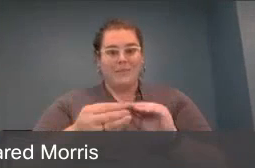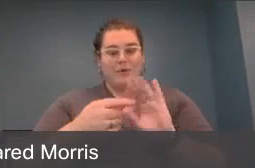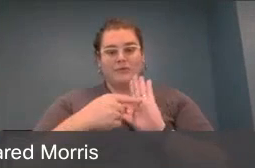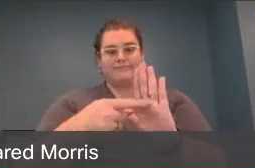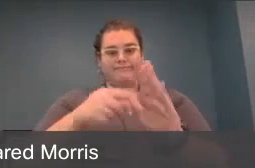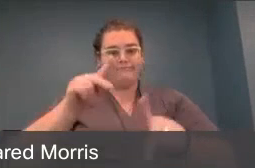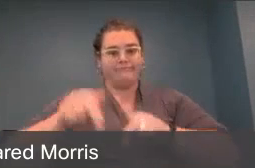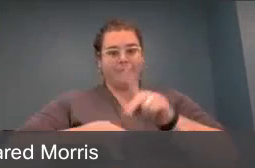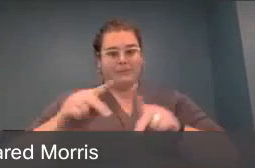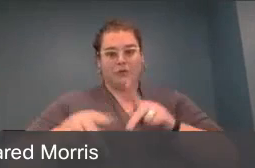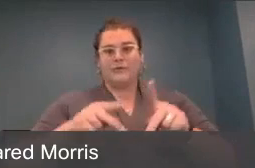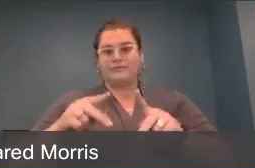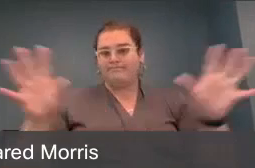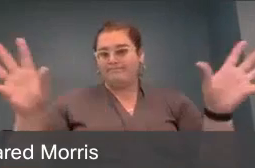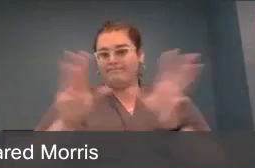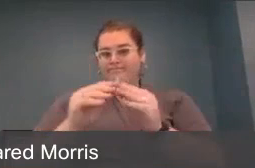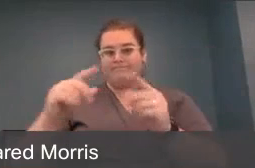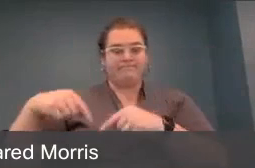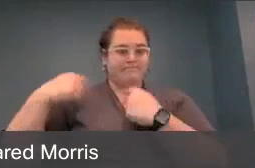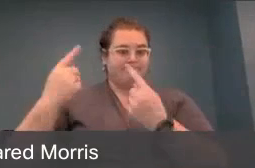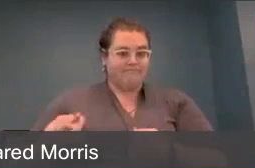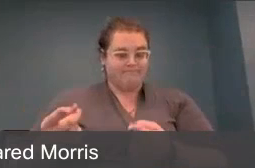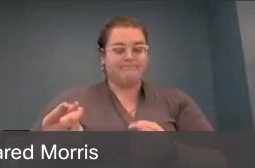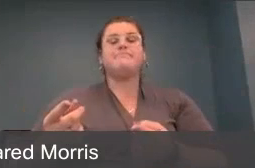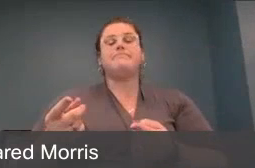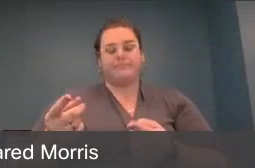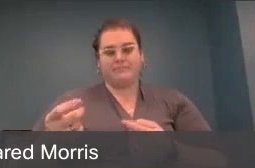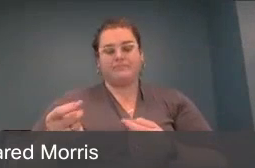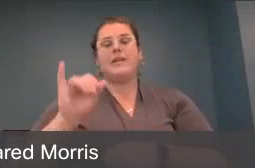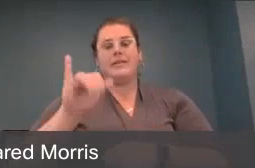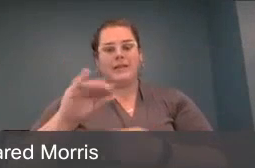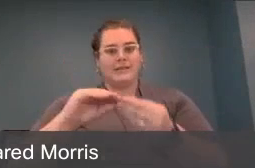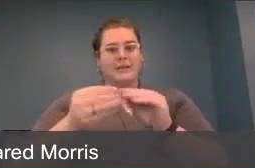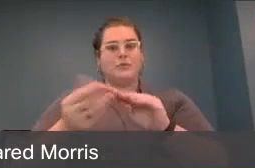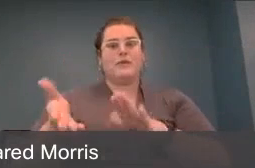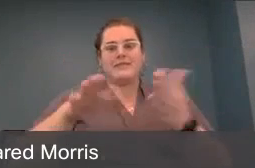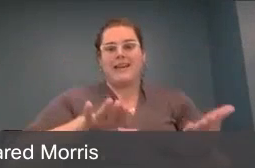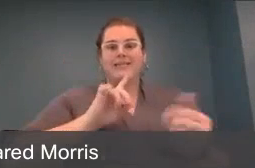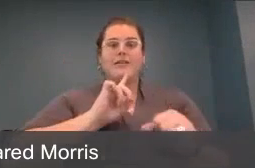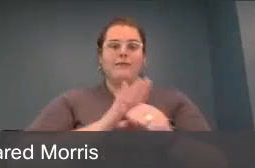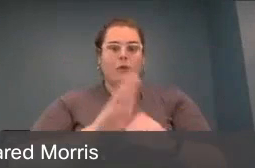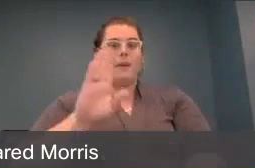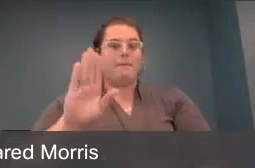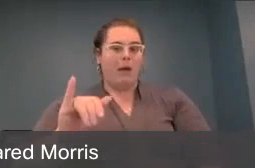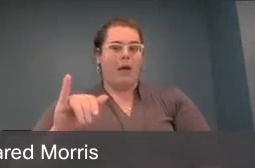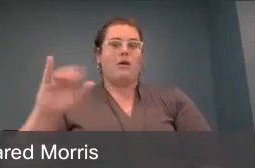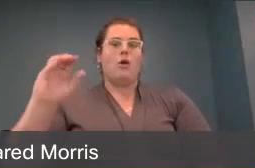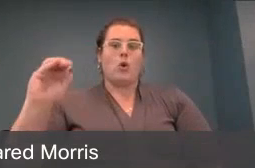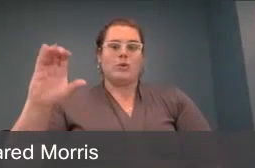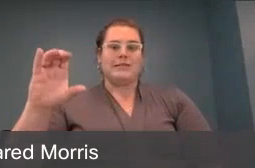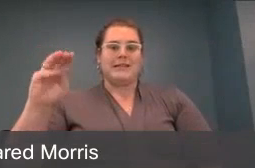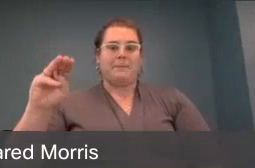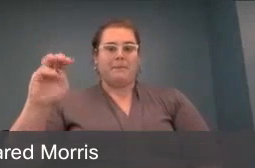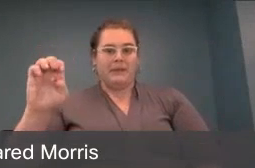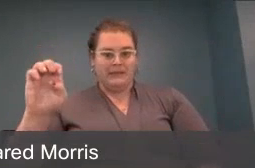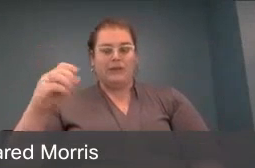skip to the next slide. Those are people, those are deaths that have been confirmed by the Office of the Chief Medical Examiner. Here we have